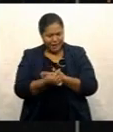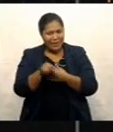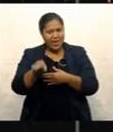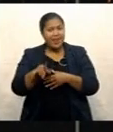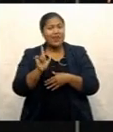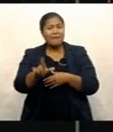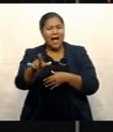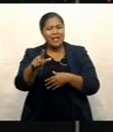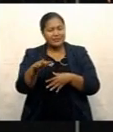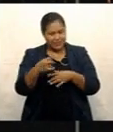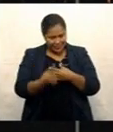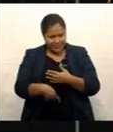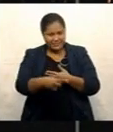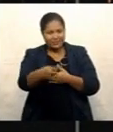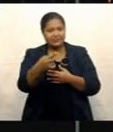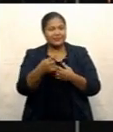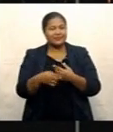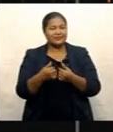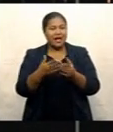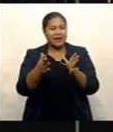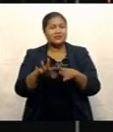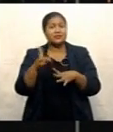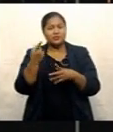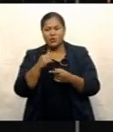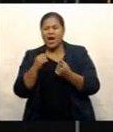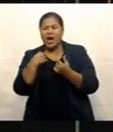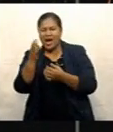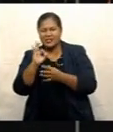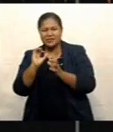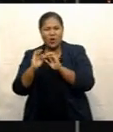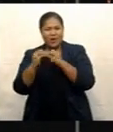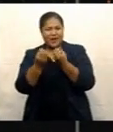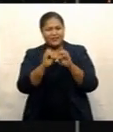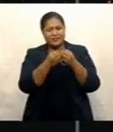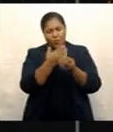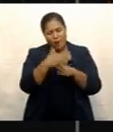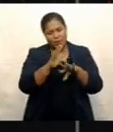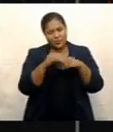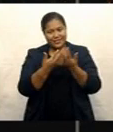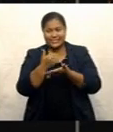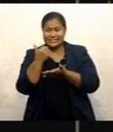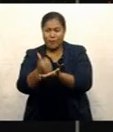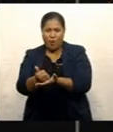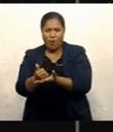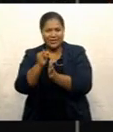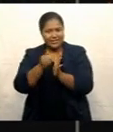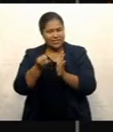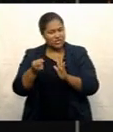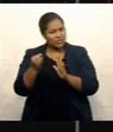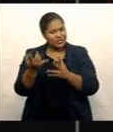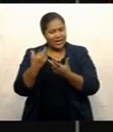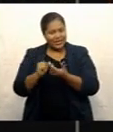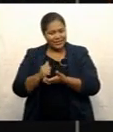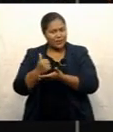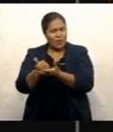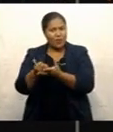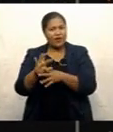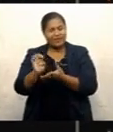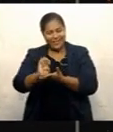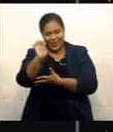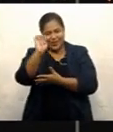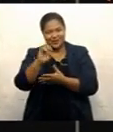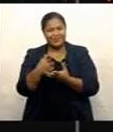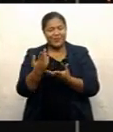and sugar stakeholders have been urged to work together and support the industry, the backbone of the economy and the Northern Division.